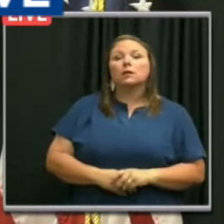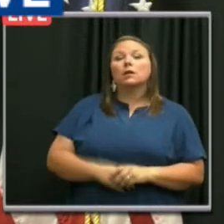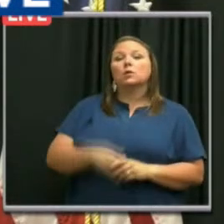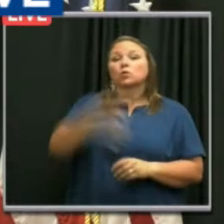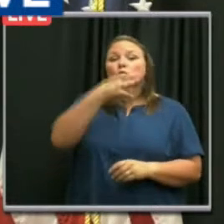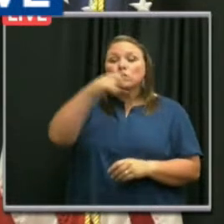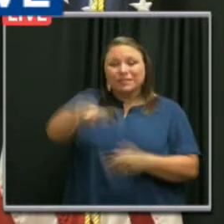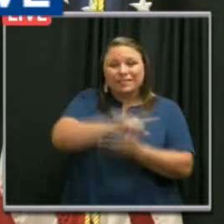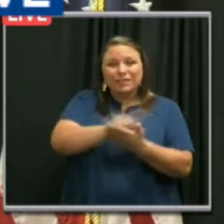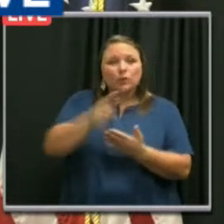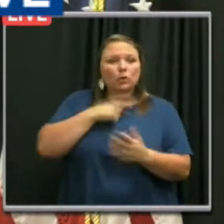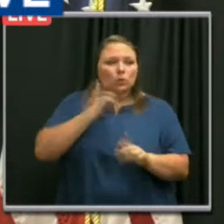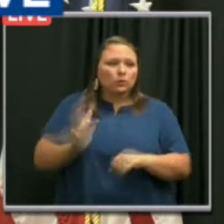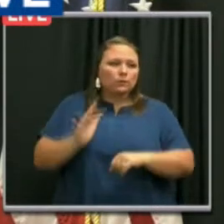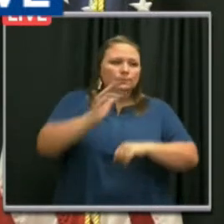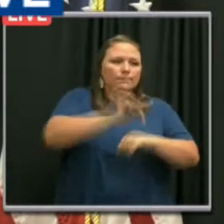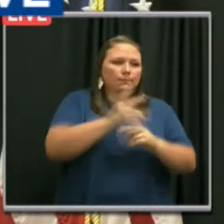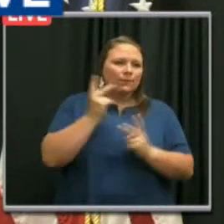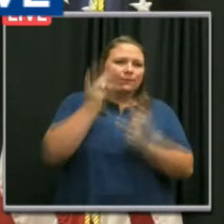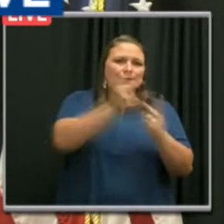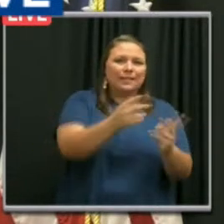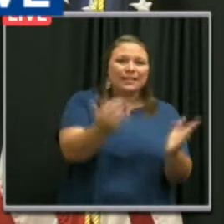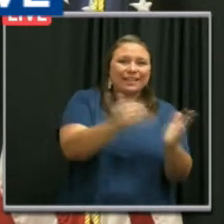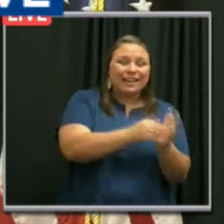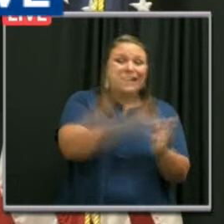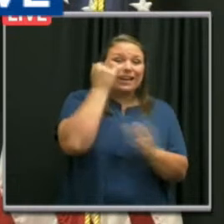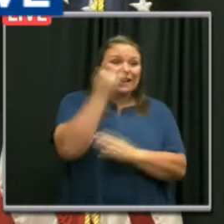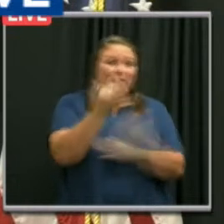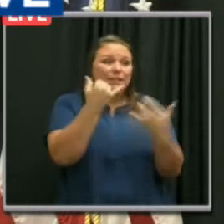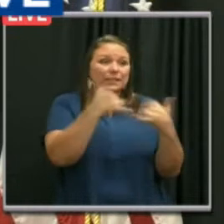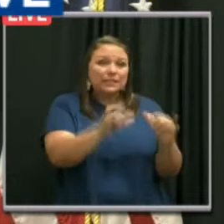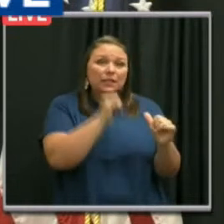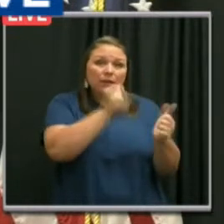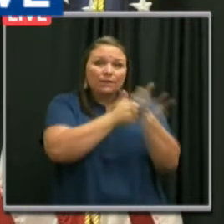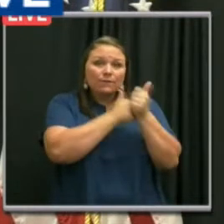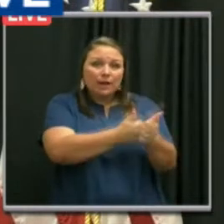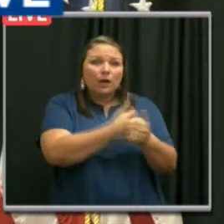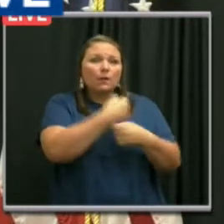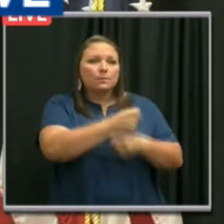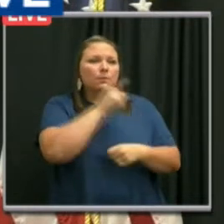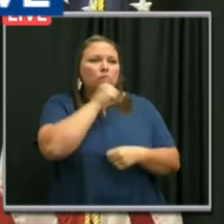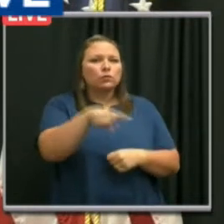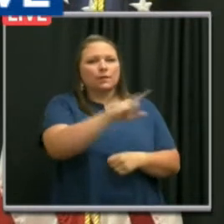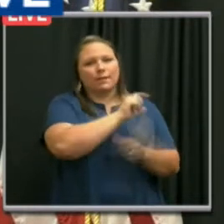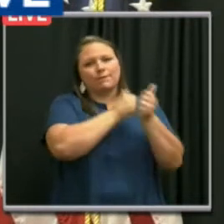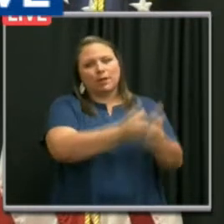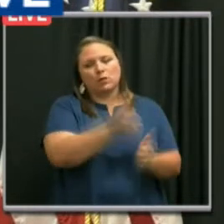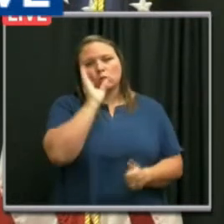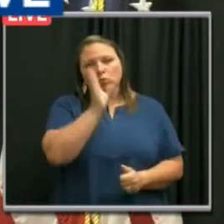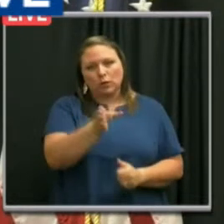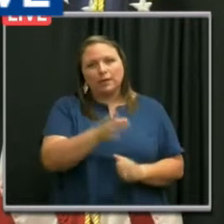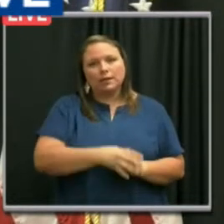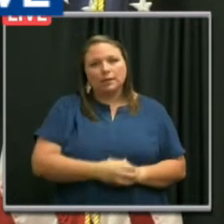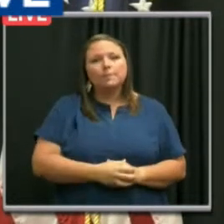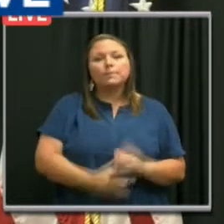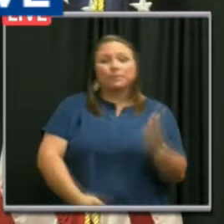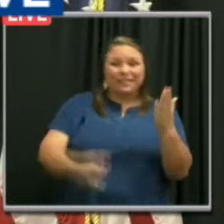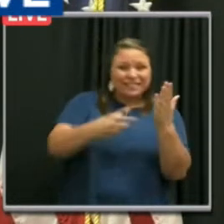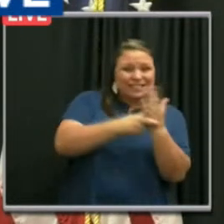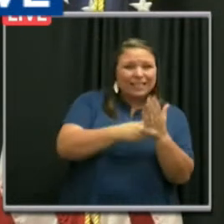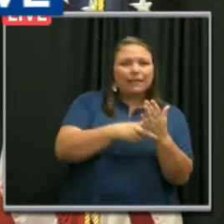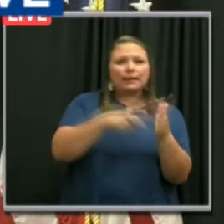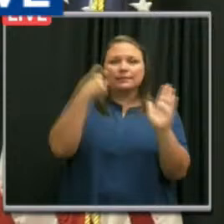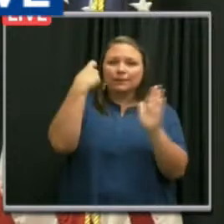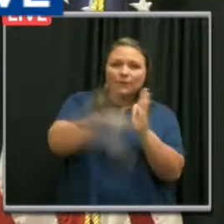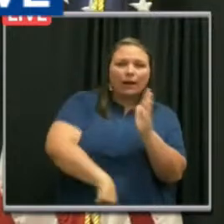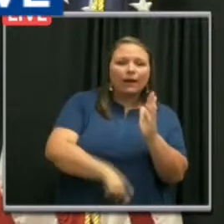week, we will be visiting them, and if necessary, we'll be making sure that they comply. And citations and